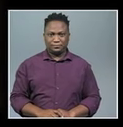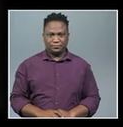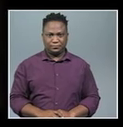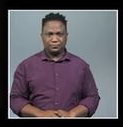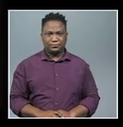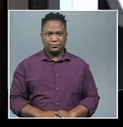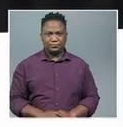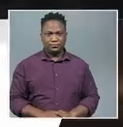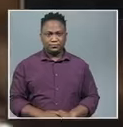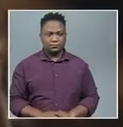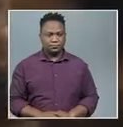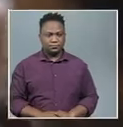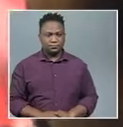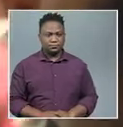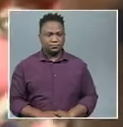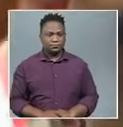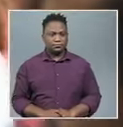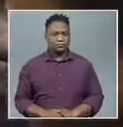Rondebosch.